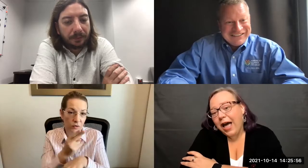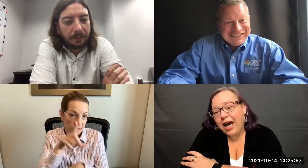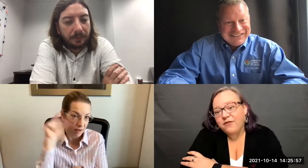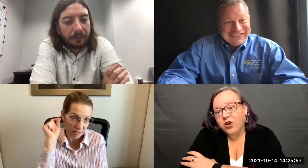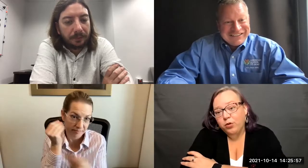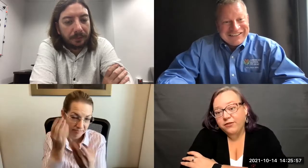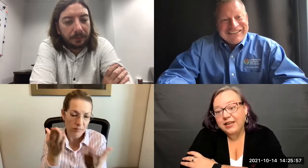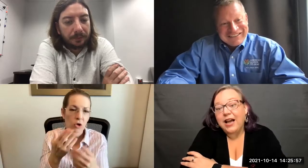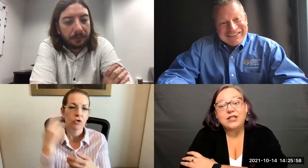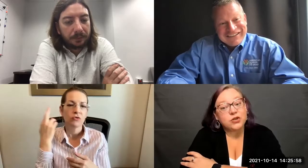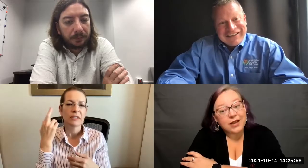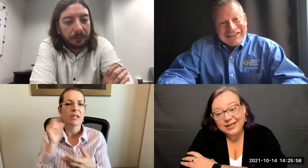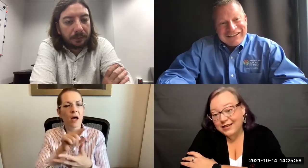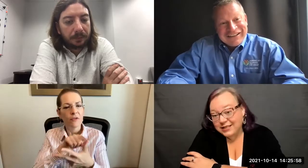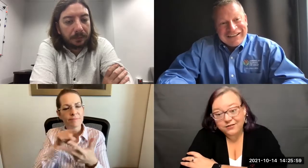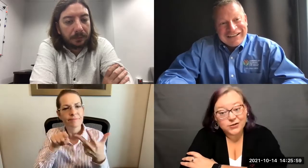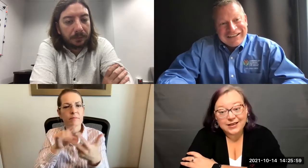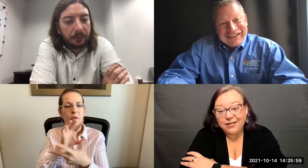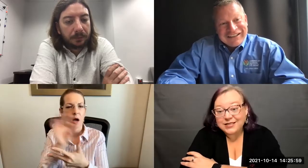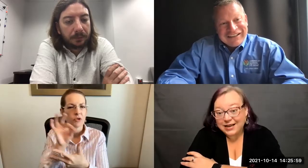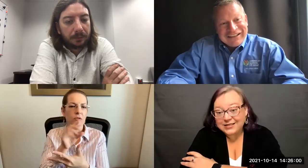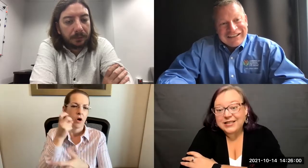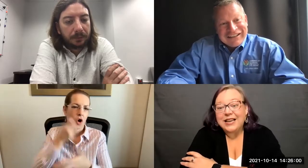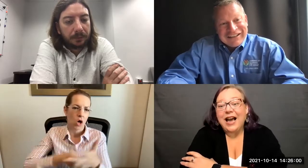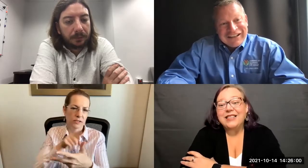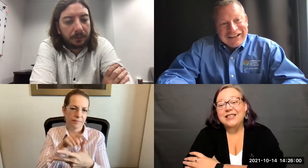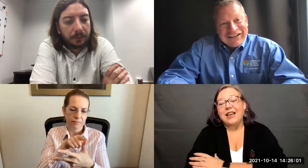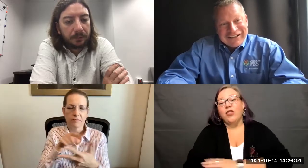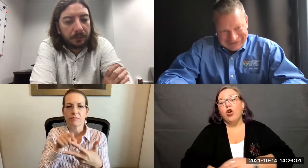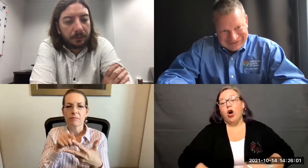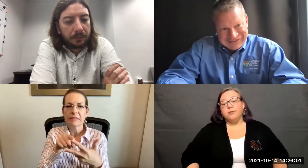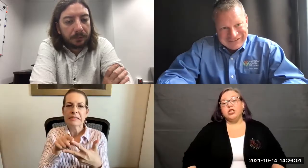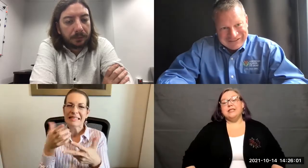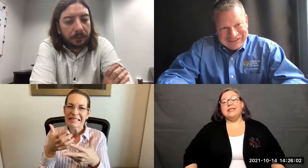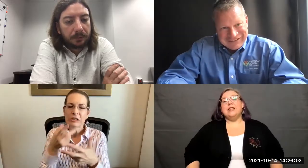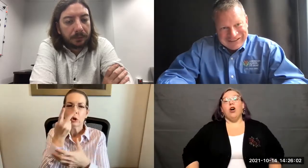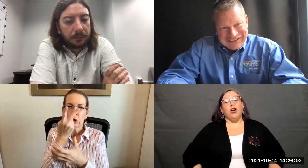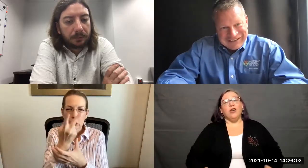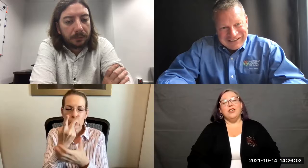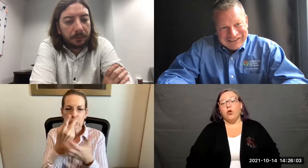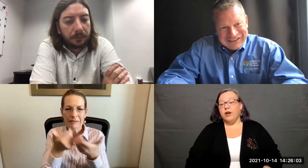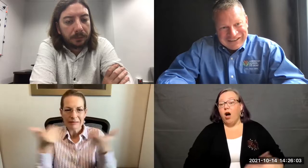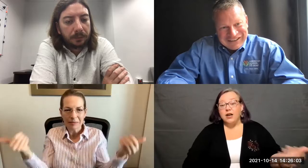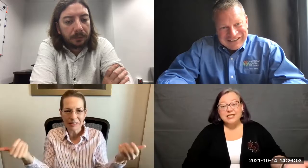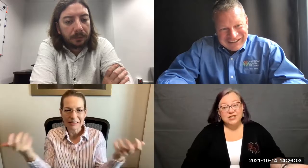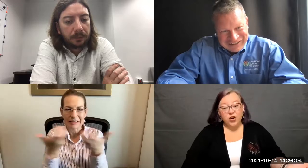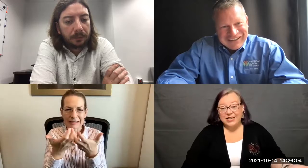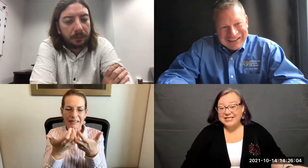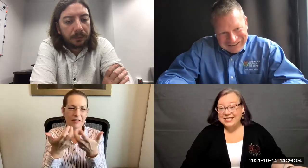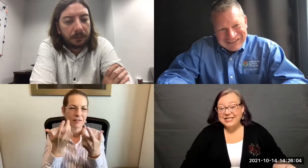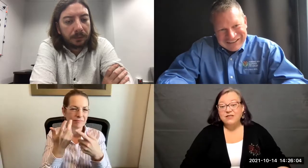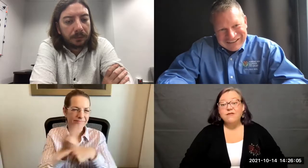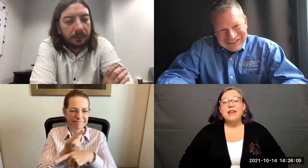did want to add very briefly, I do like the idea of using Gallaudet. I think the other options are, the cost is